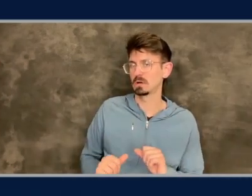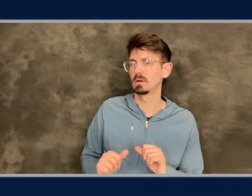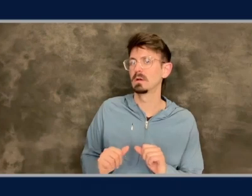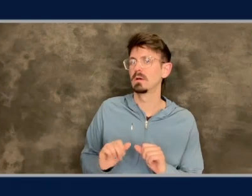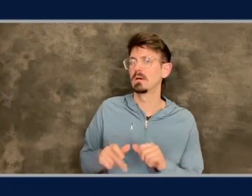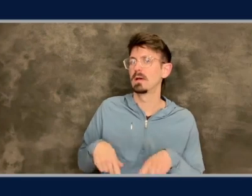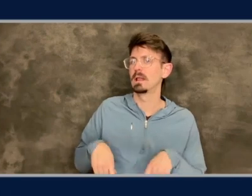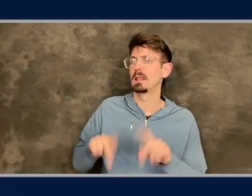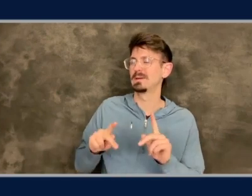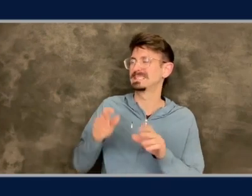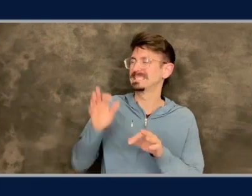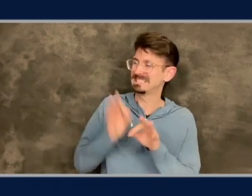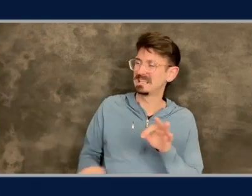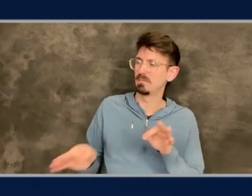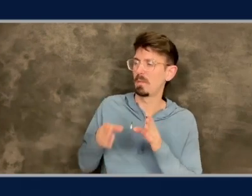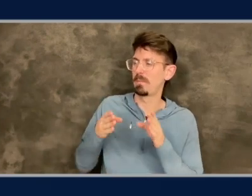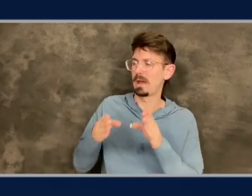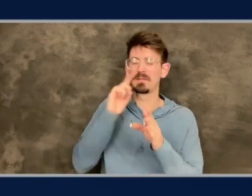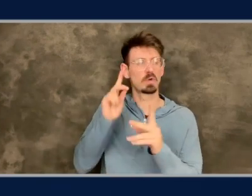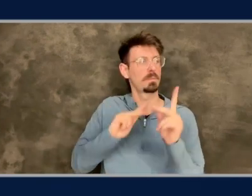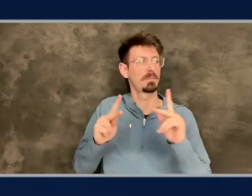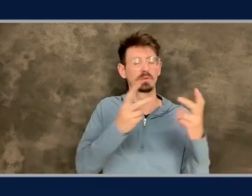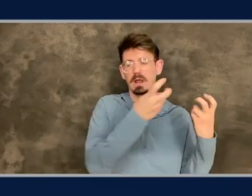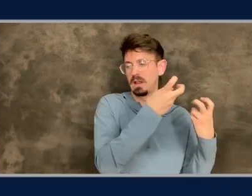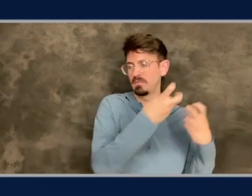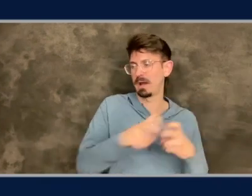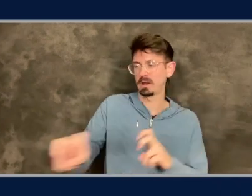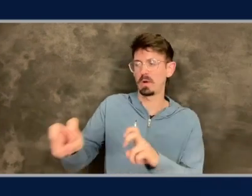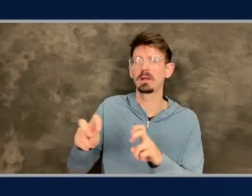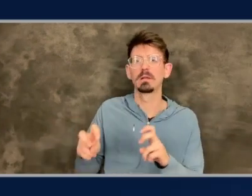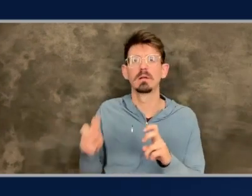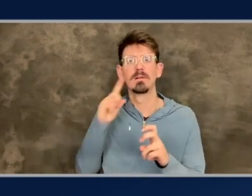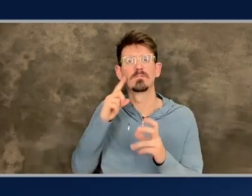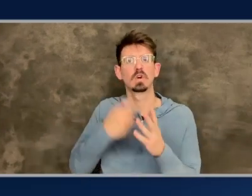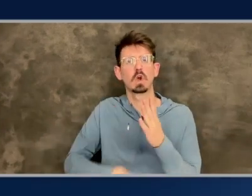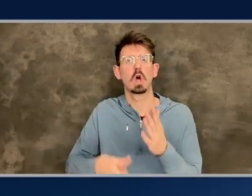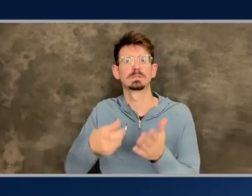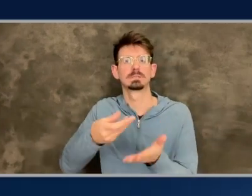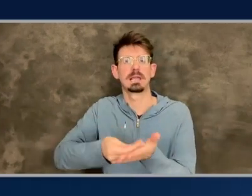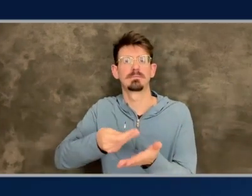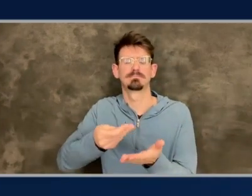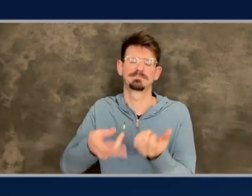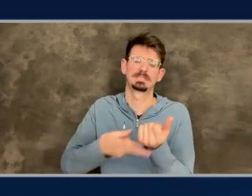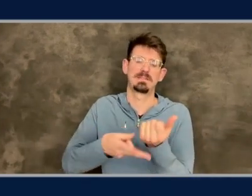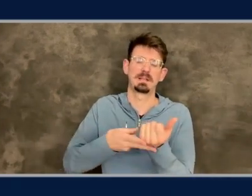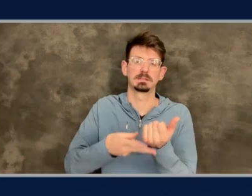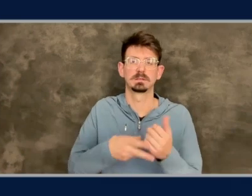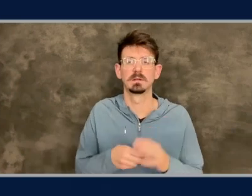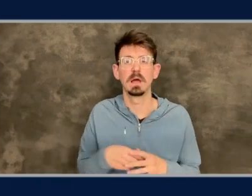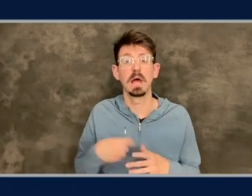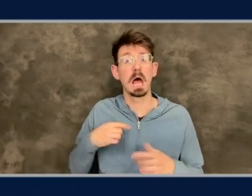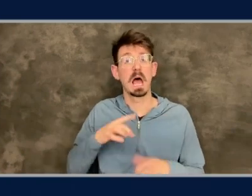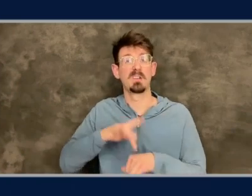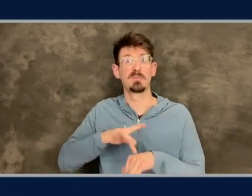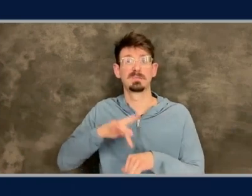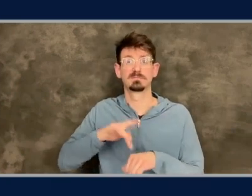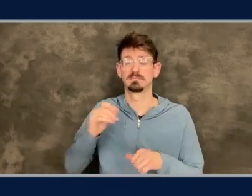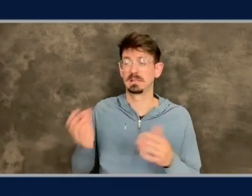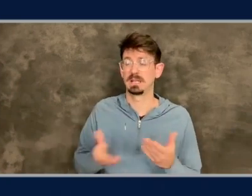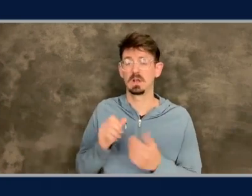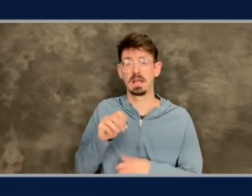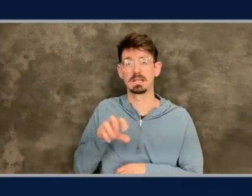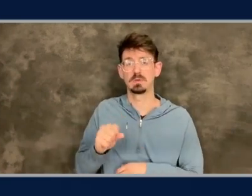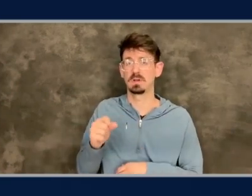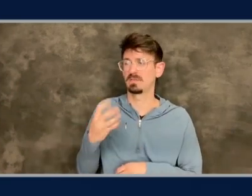path for people to migrate over to do some cost savings. We have a lot of customers. I've been at AWS a little over 4 years now, and